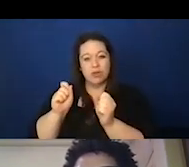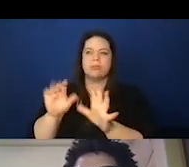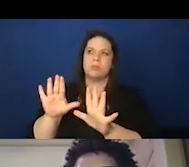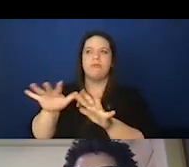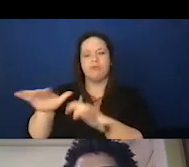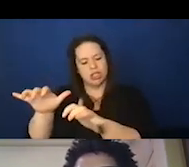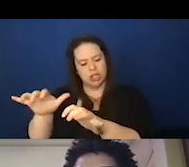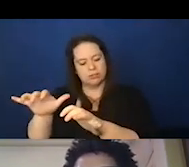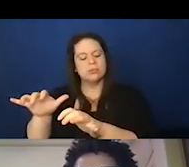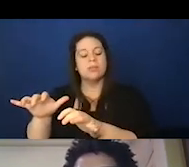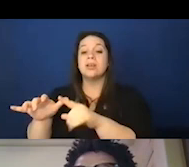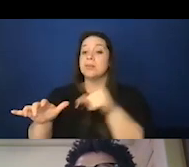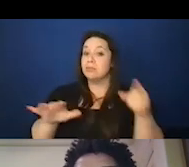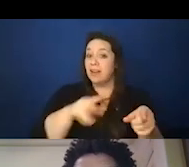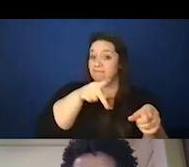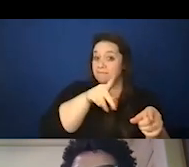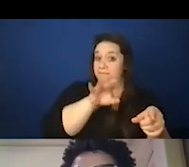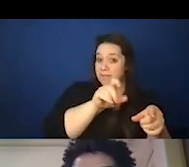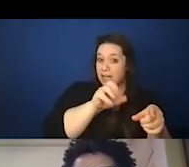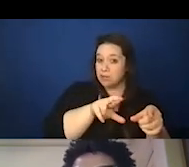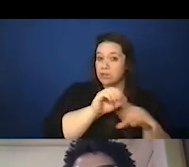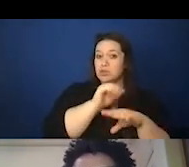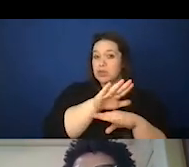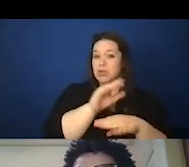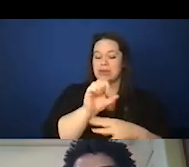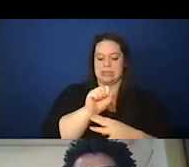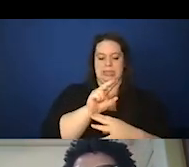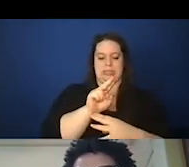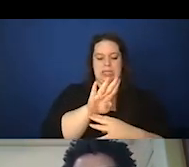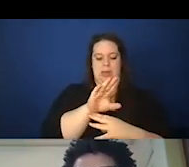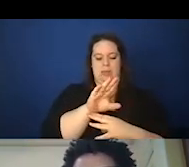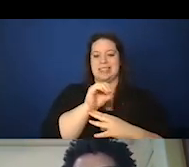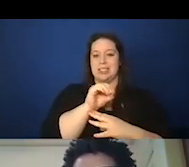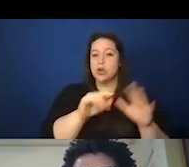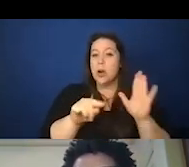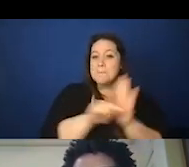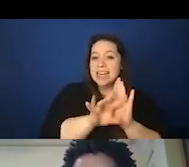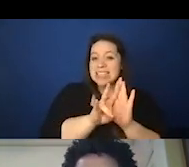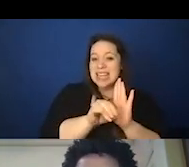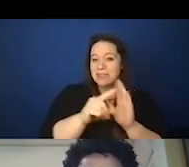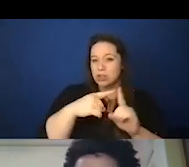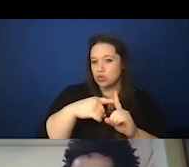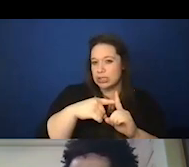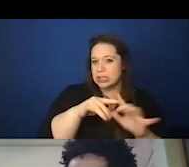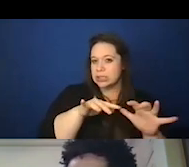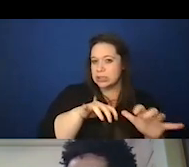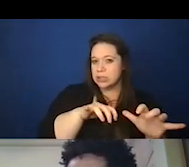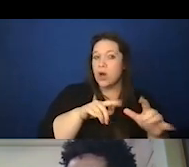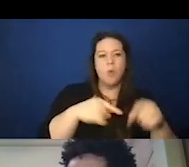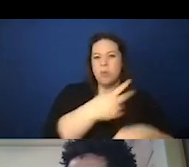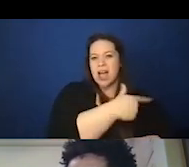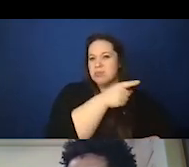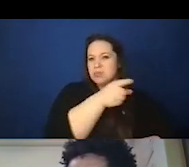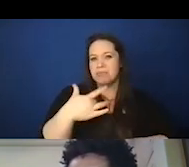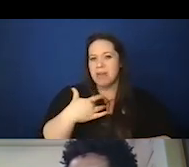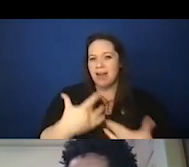freezer. Whereas with Pfizer, it has to go to one of those sub-zero freezers or -70-degree freezers that only hospitals have. So